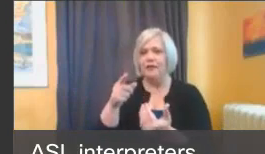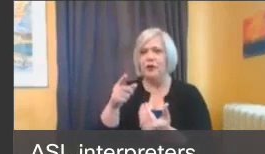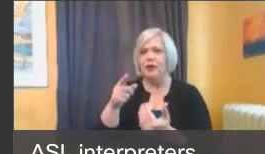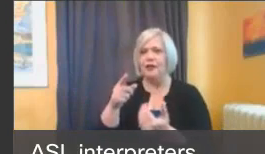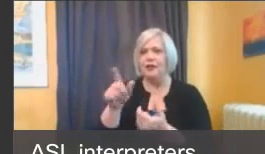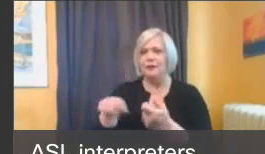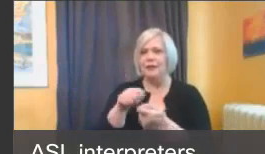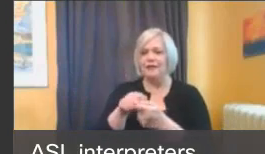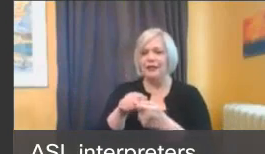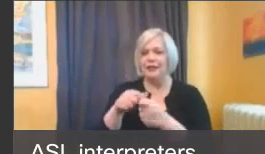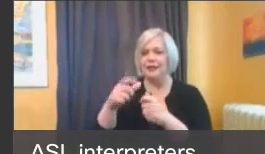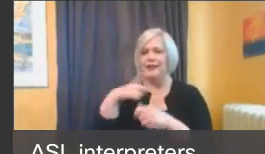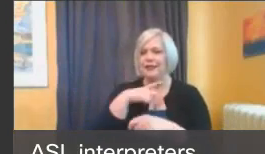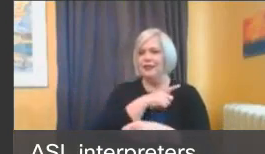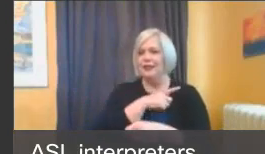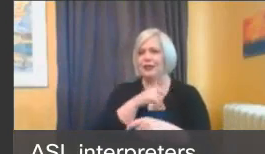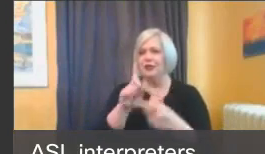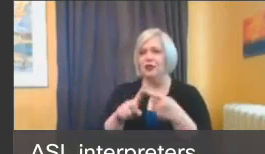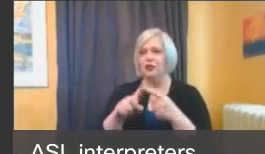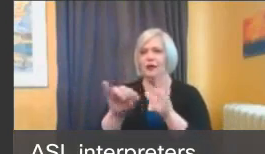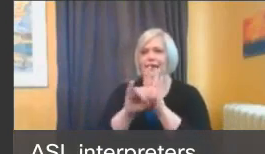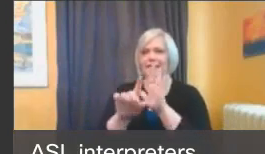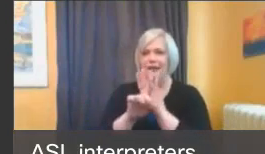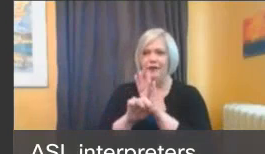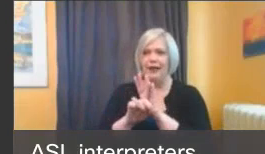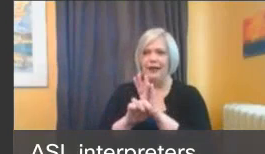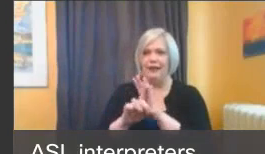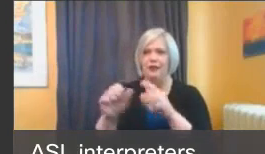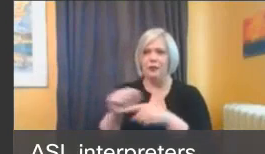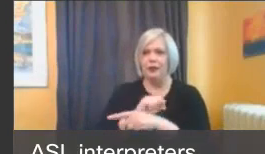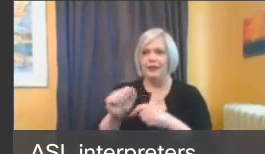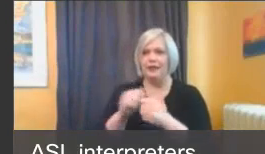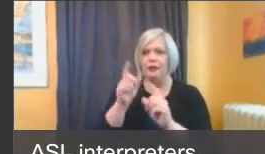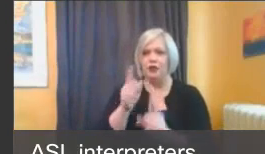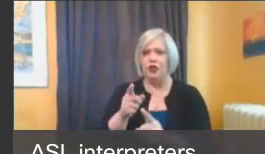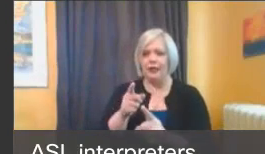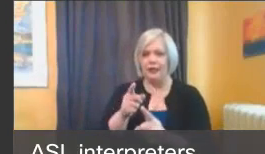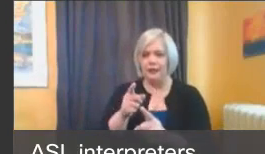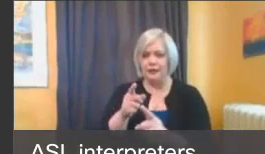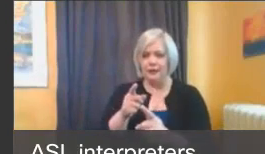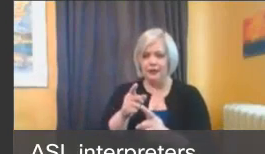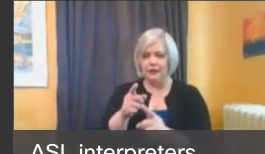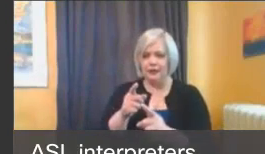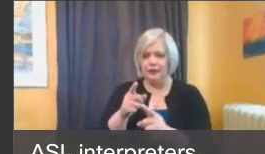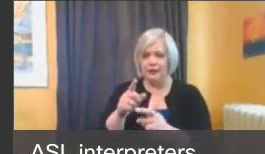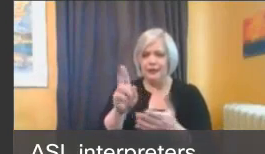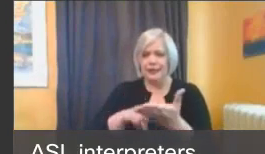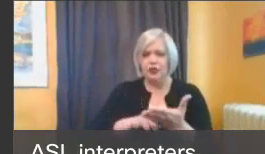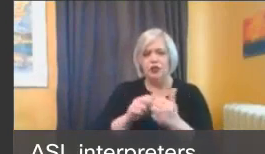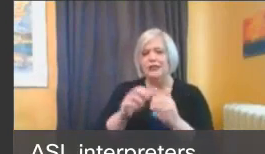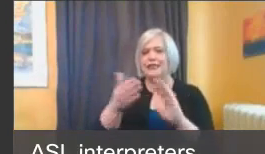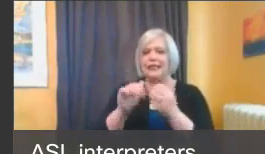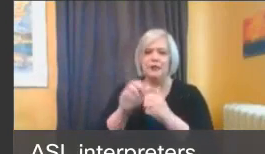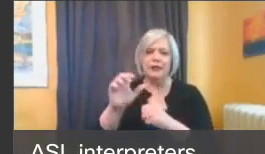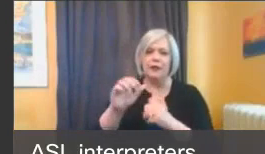state legislatures to identify practices that would target, you know, cities with 10,000 or more people and, you know, things of